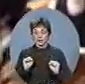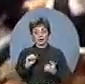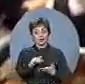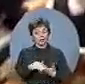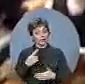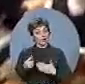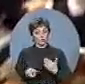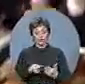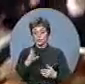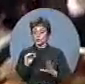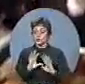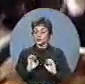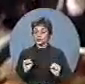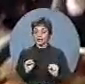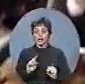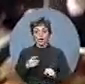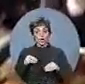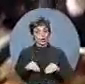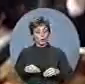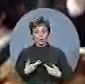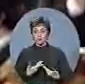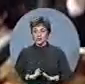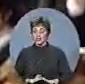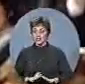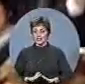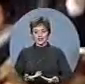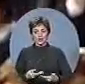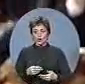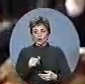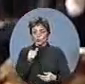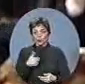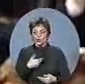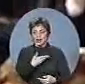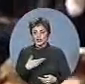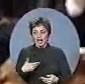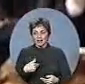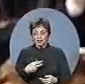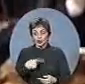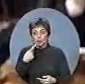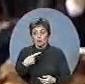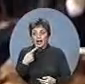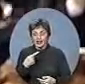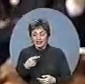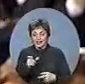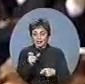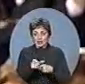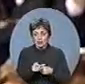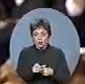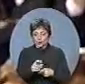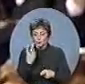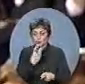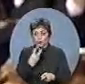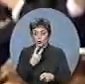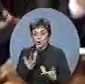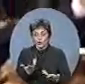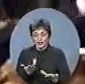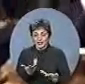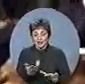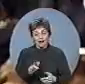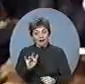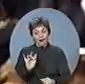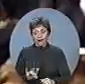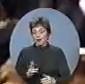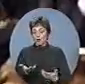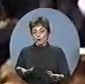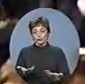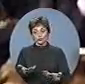Mr. Speaker, once again, this Prime Minister did not have an opportunity to